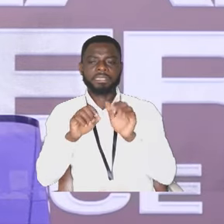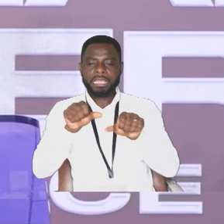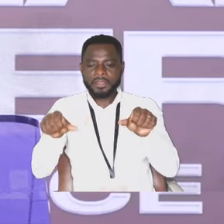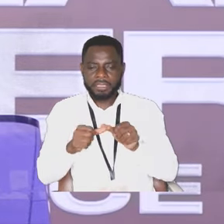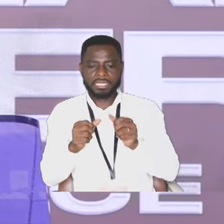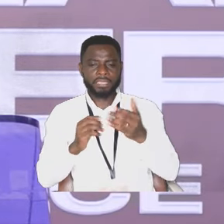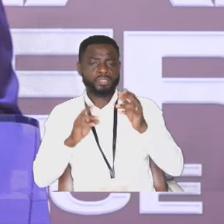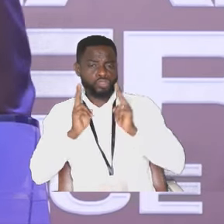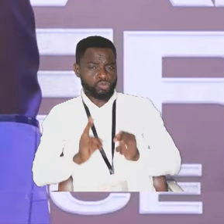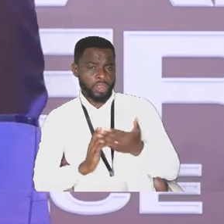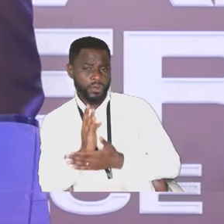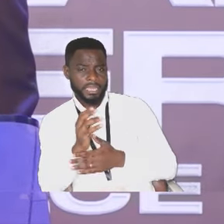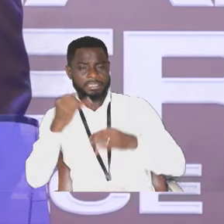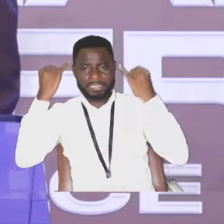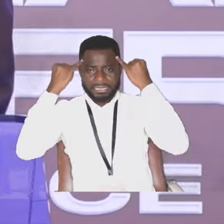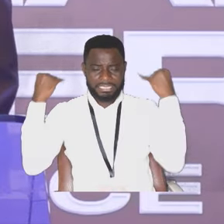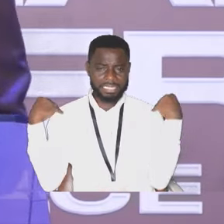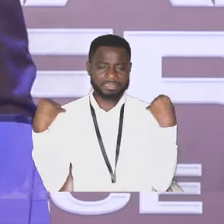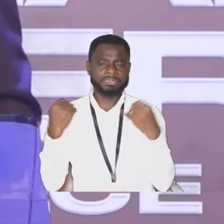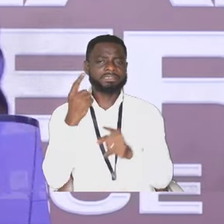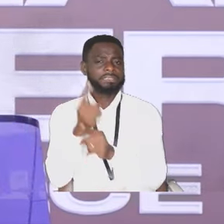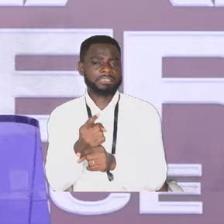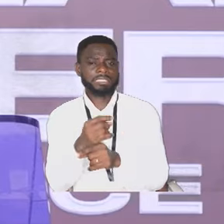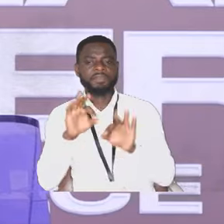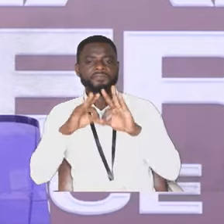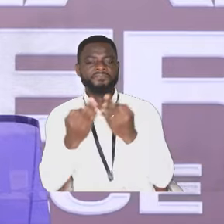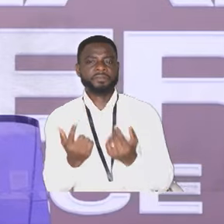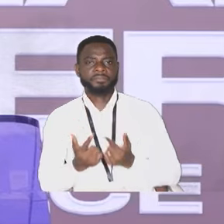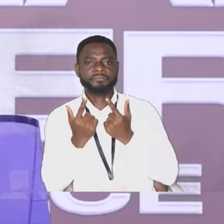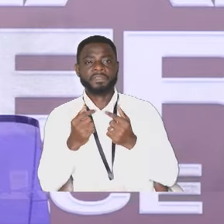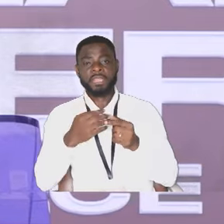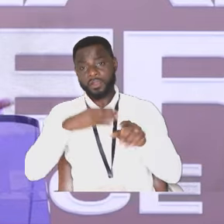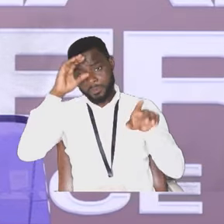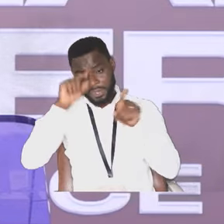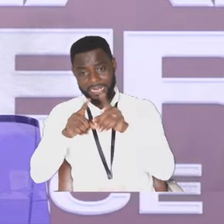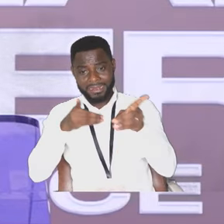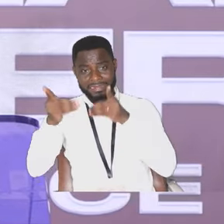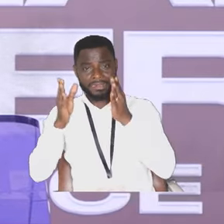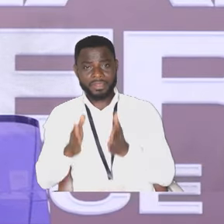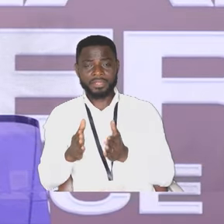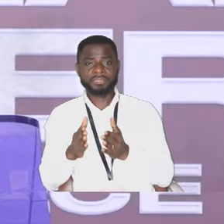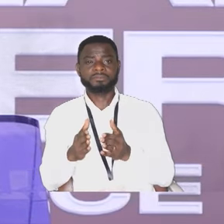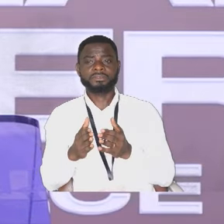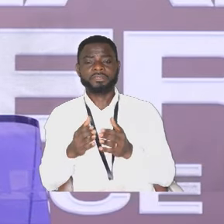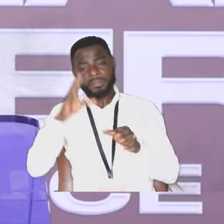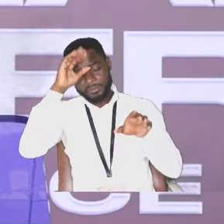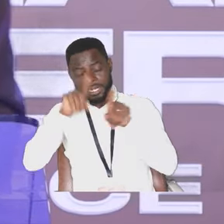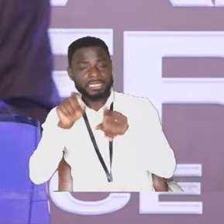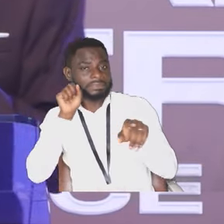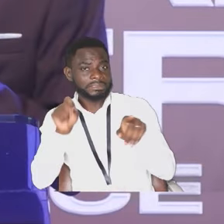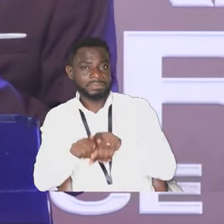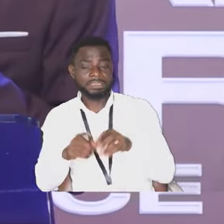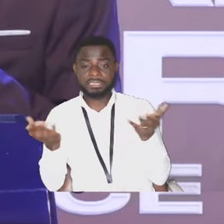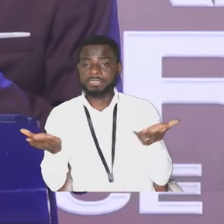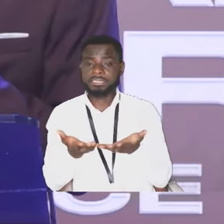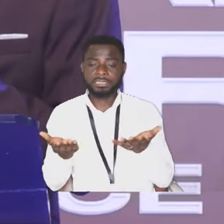justice, and family life. Our dear brother director and then beloved brothers and sisters, here